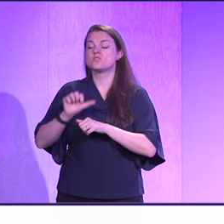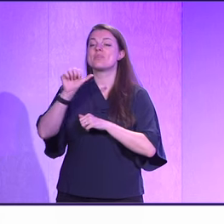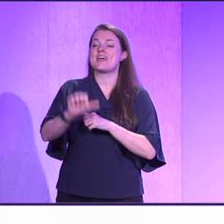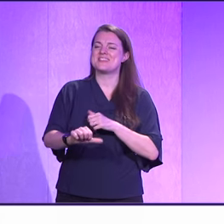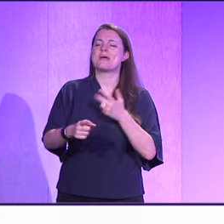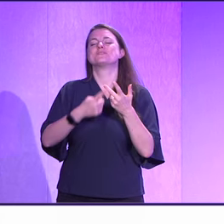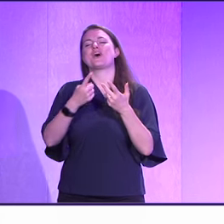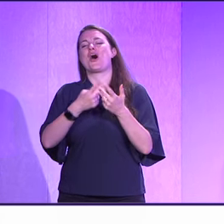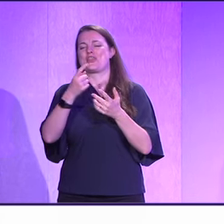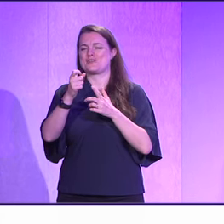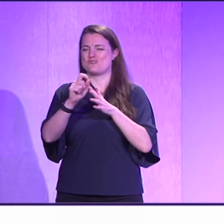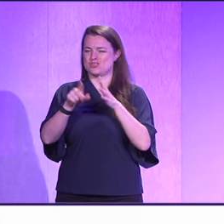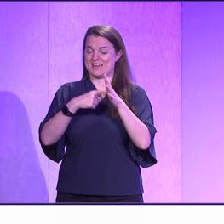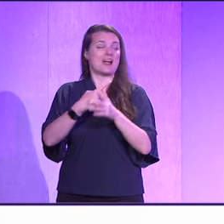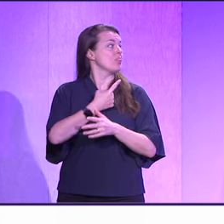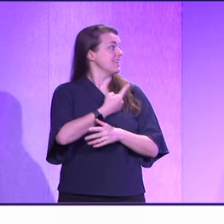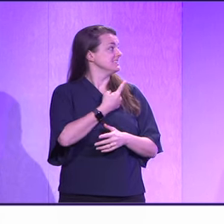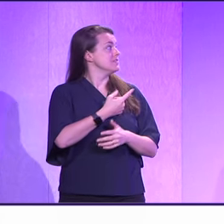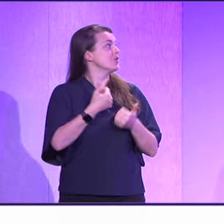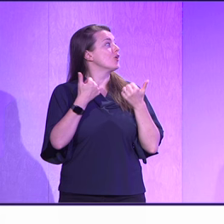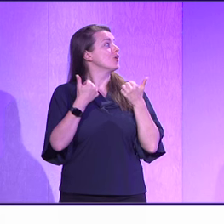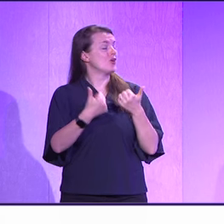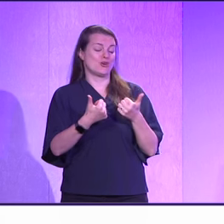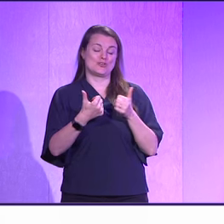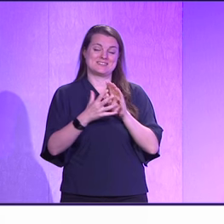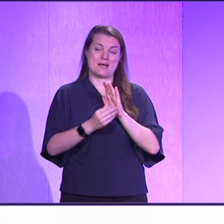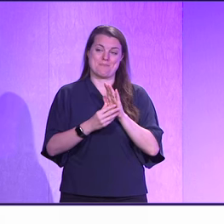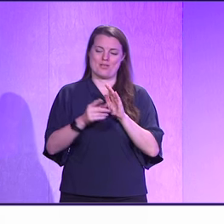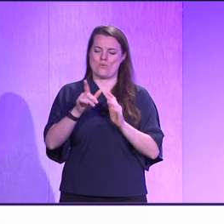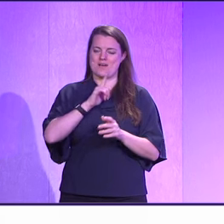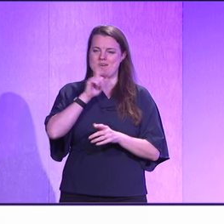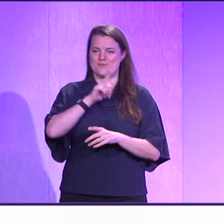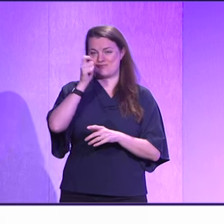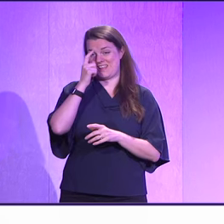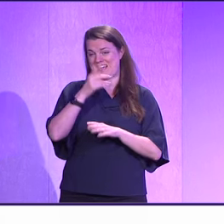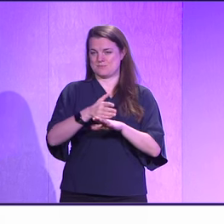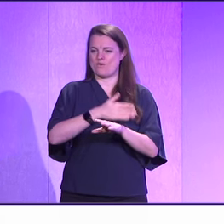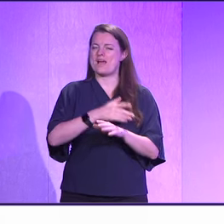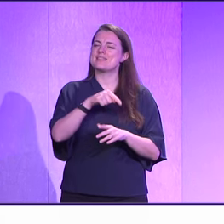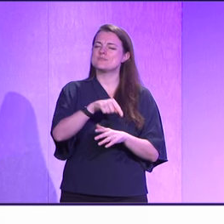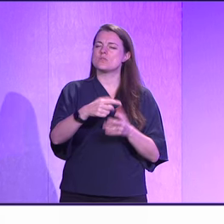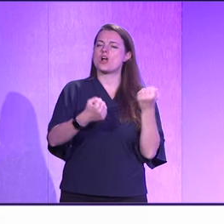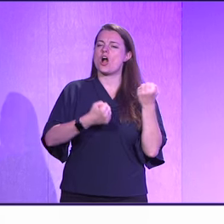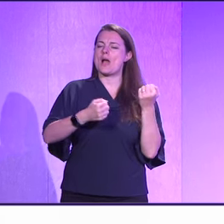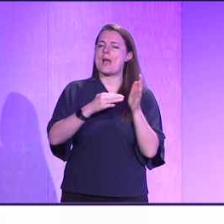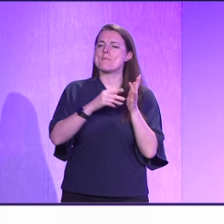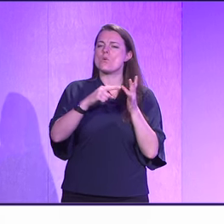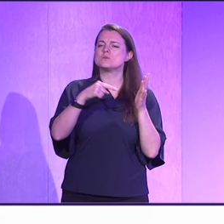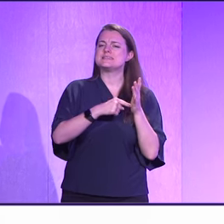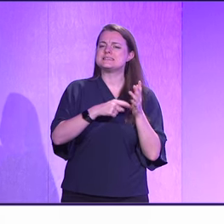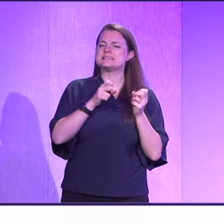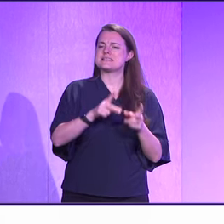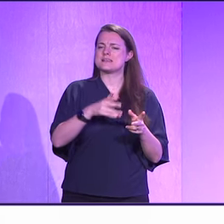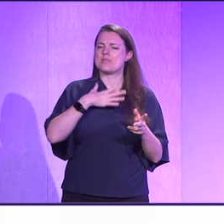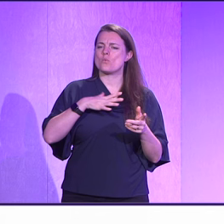there was another project. Now this one is a really good example of failure, actually. They realized early on this was going to fail. This is the MOT system that they were